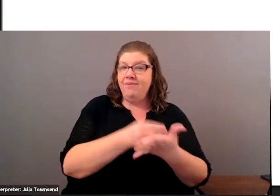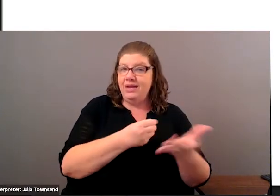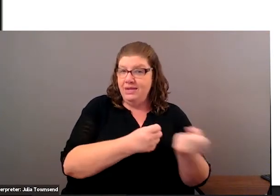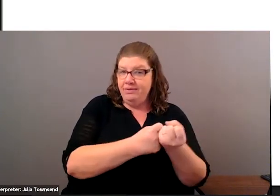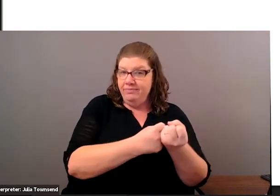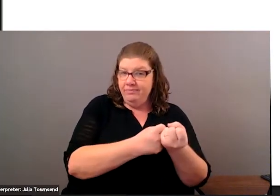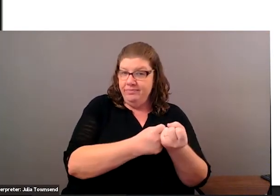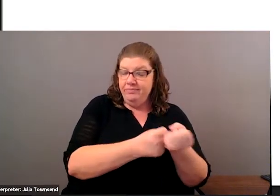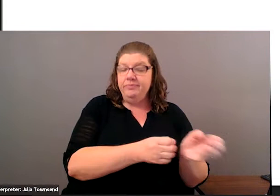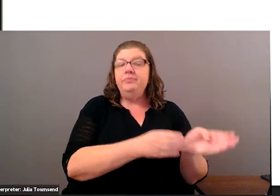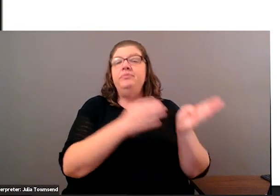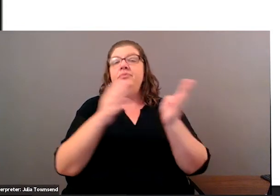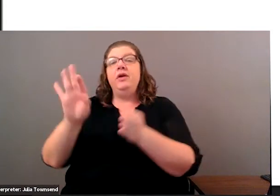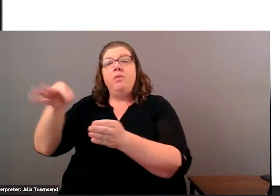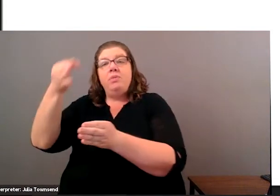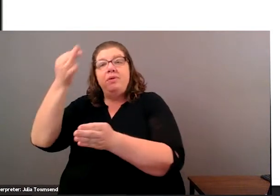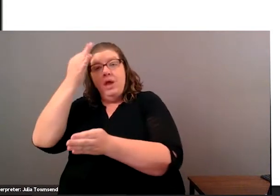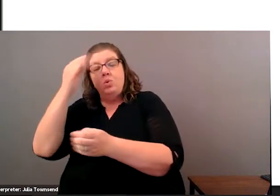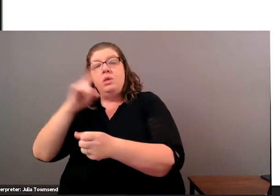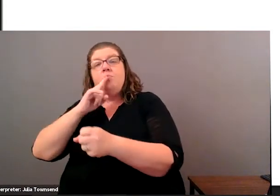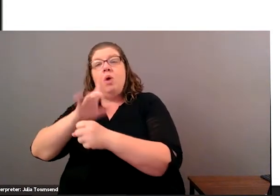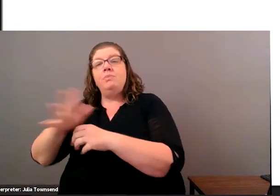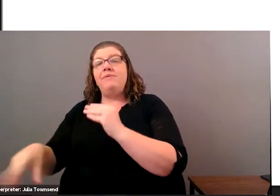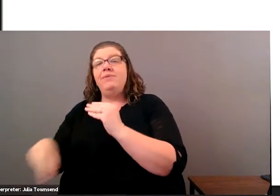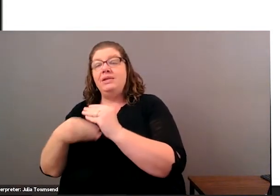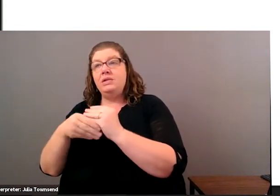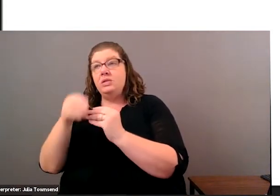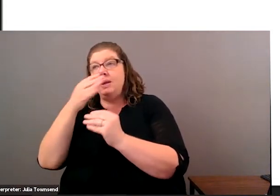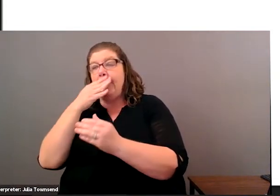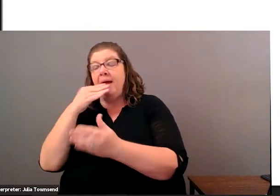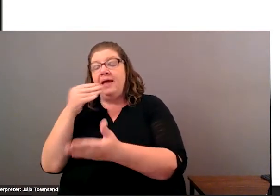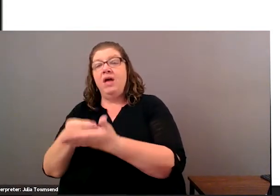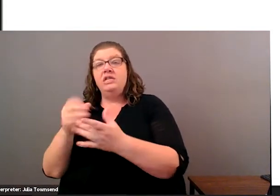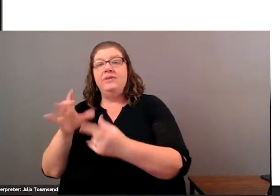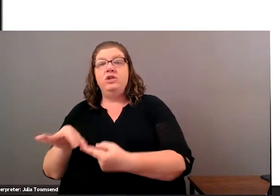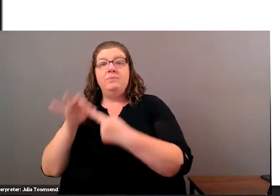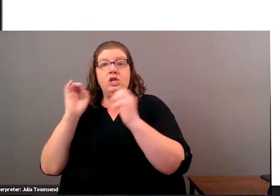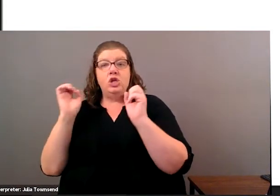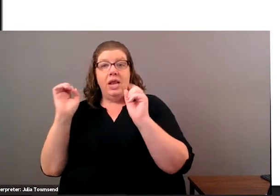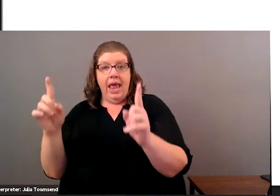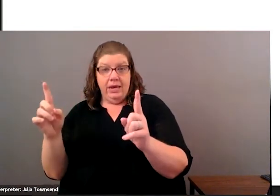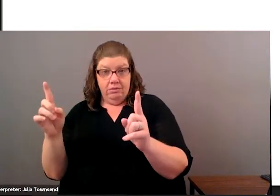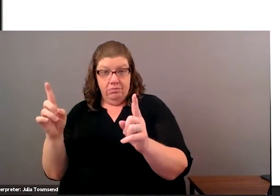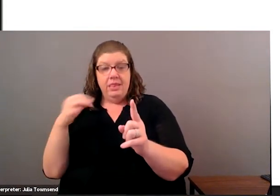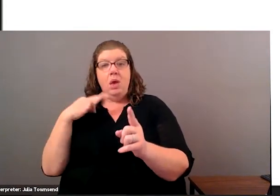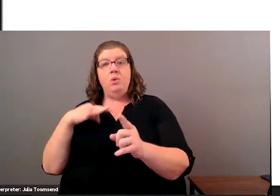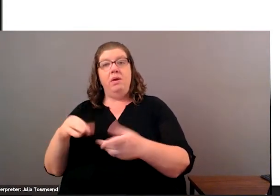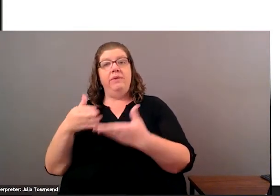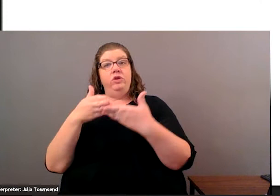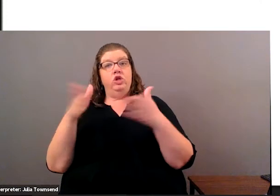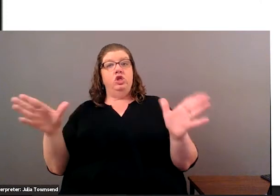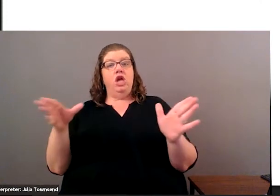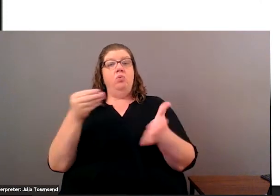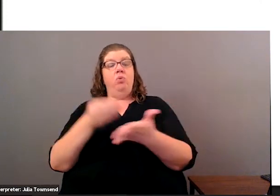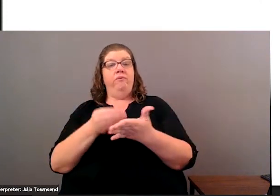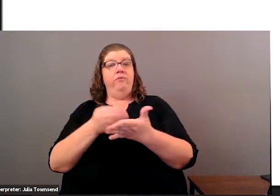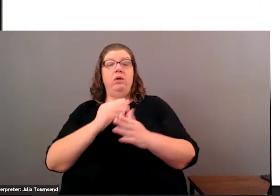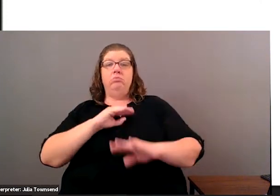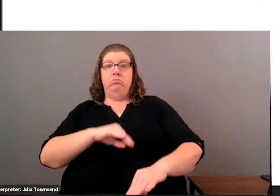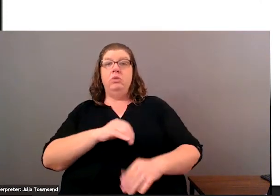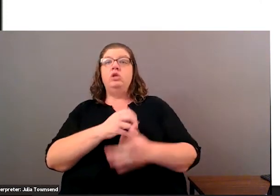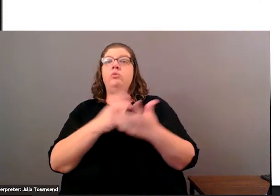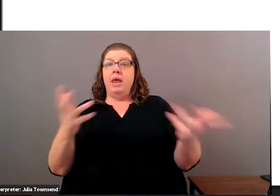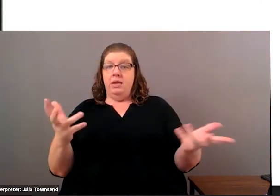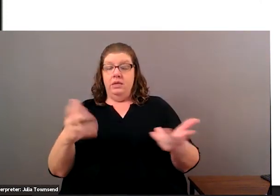Regarding the federal budget, the promise of additional funds for special ed, which would benefit the general fund tremendously, and